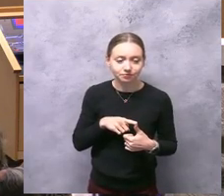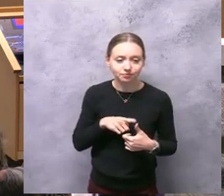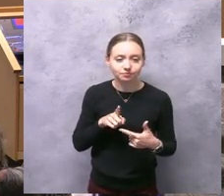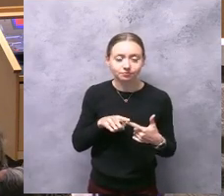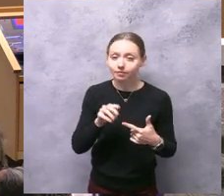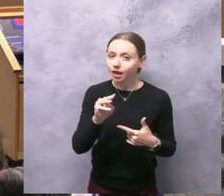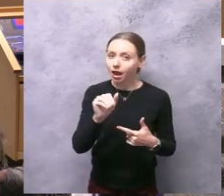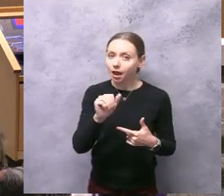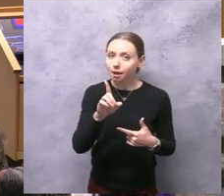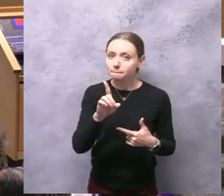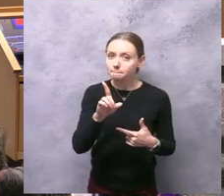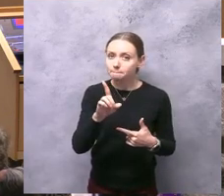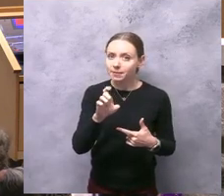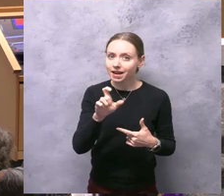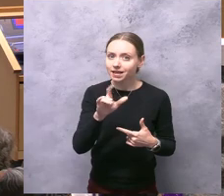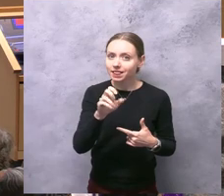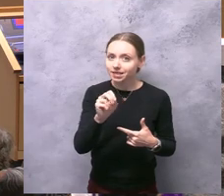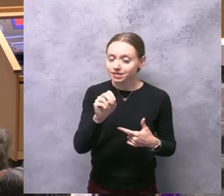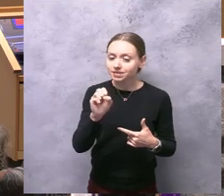Madeline Smith,